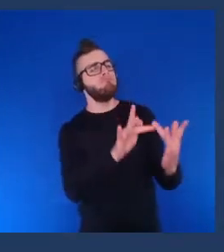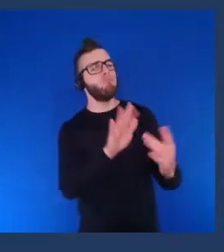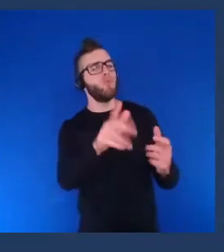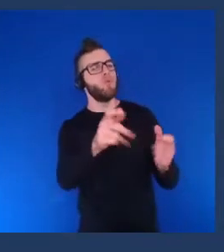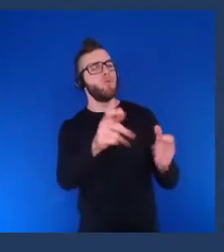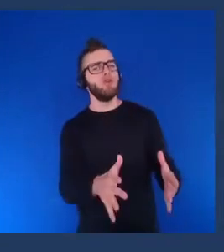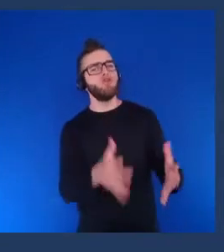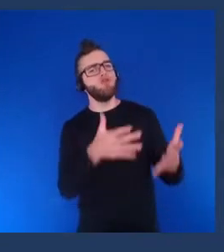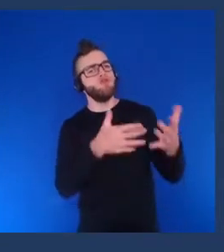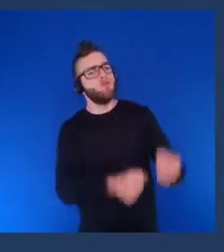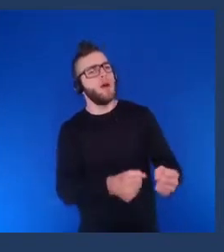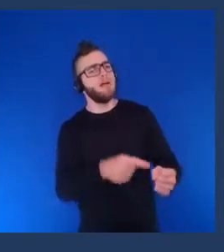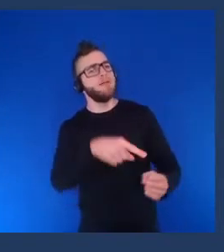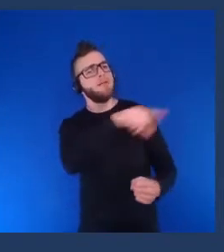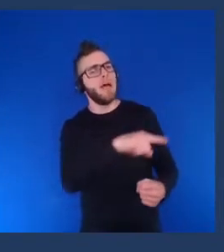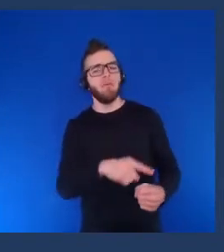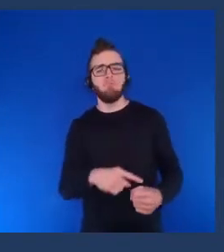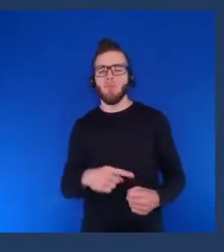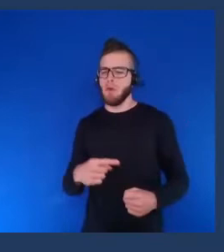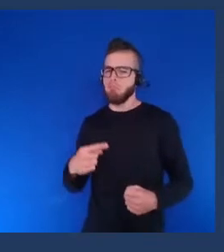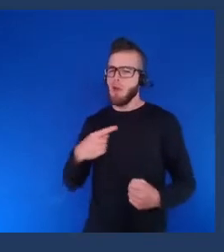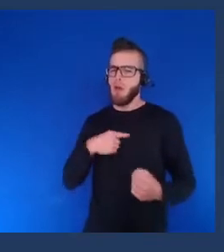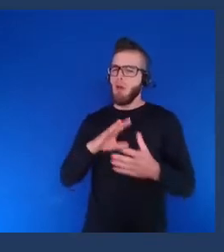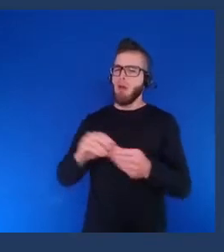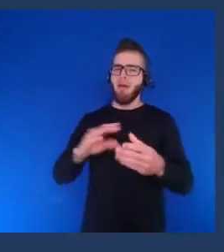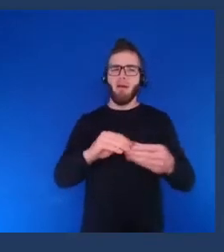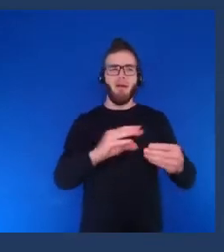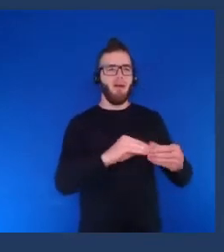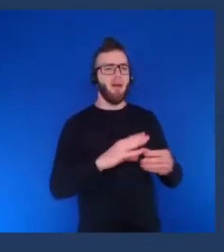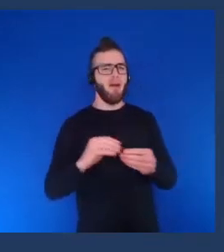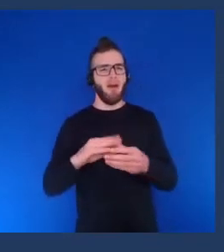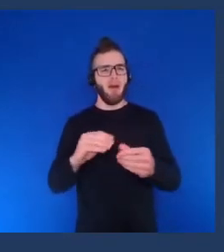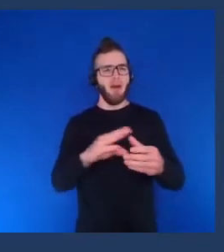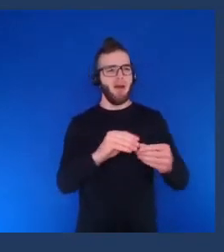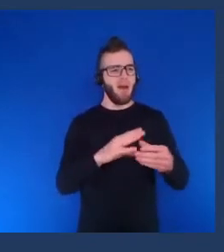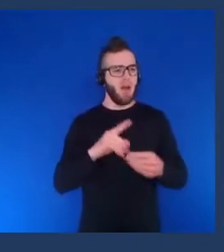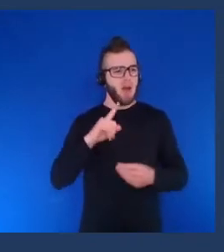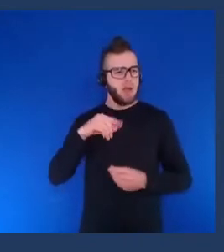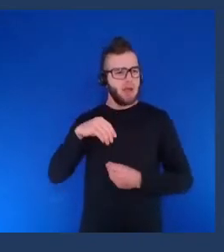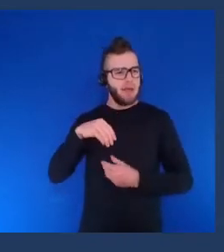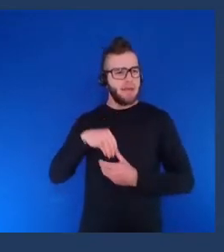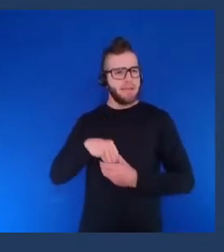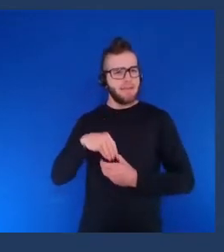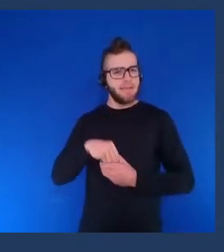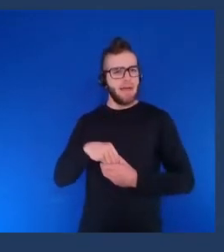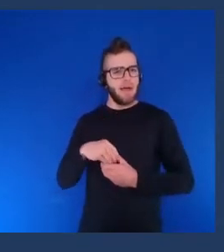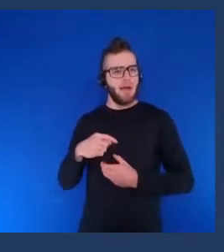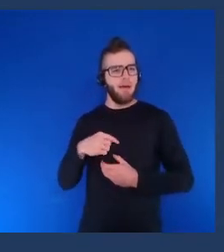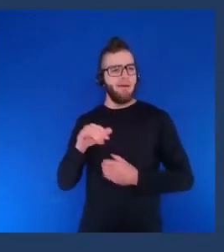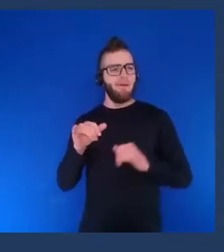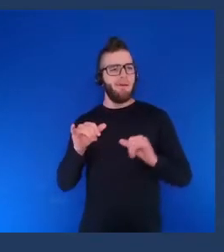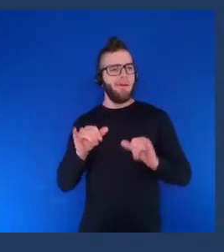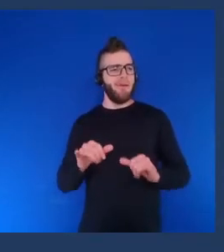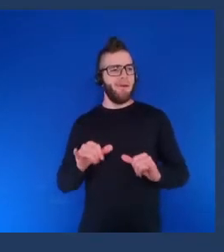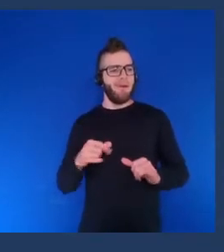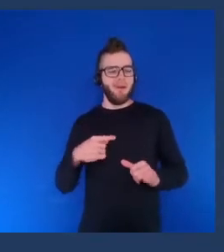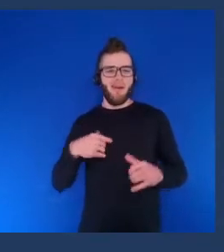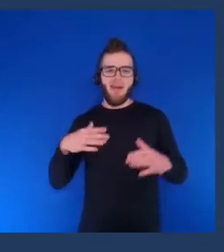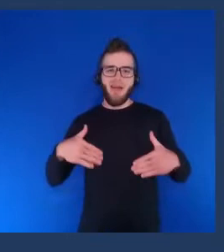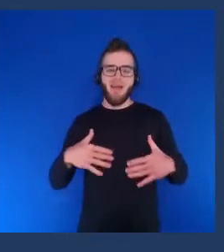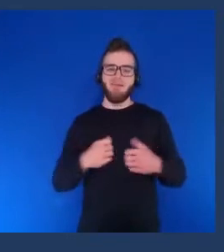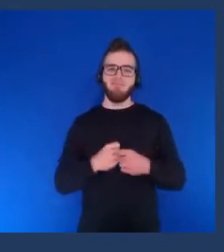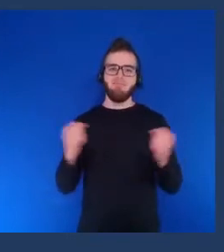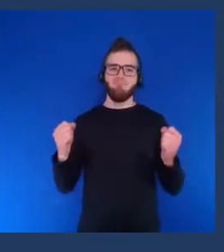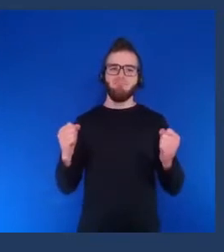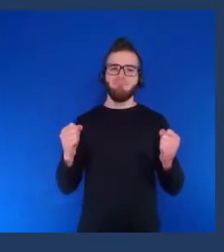it's okay, our environment will support you. And each time I was saying that recently, I realized I just hadn't done my part. Now, this doesn't always